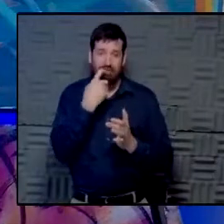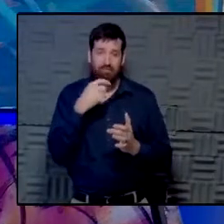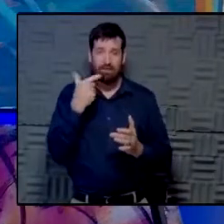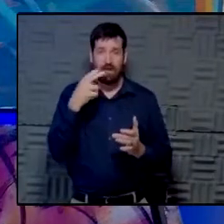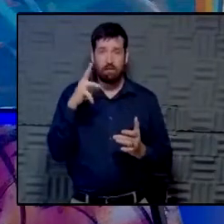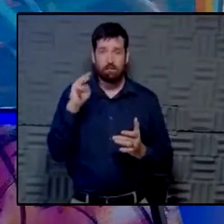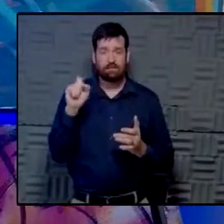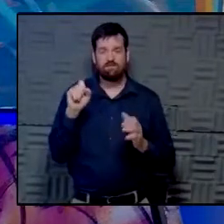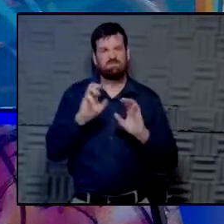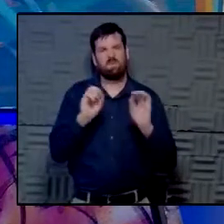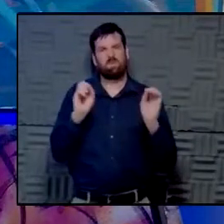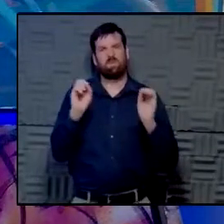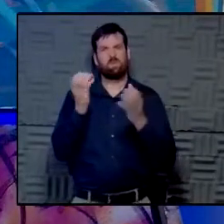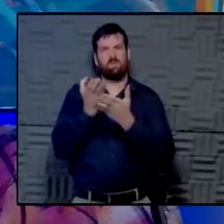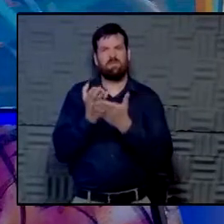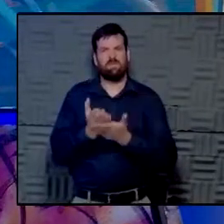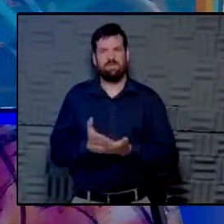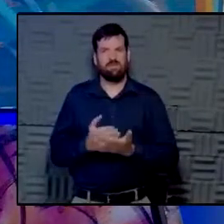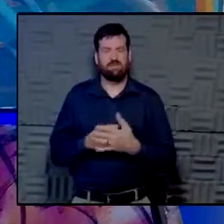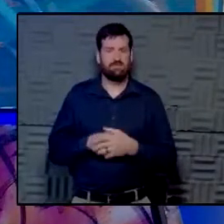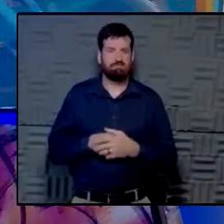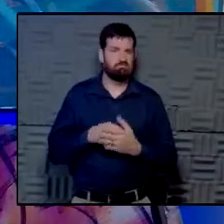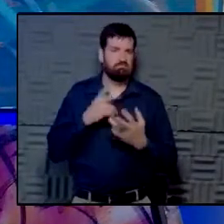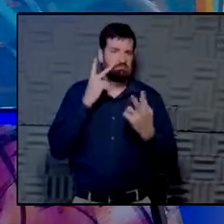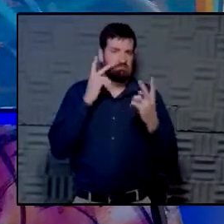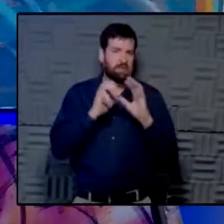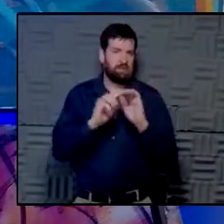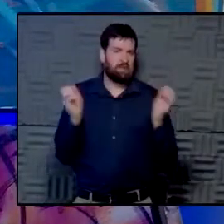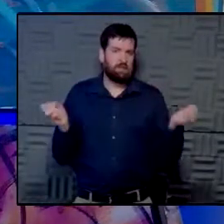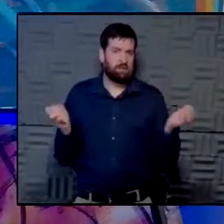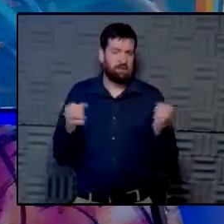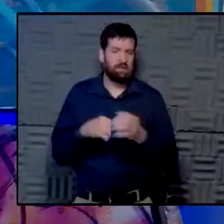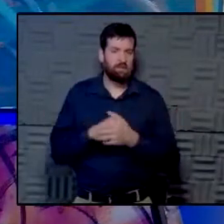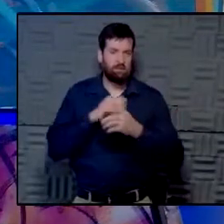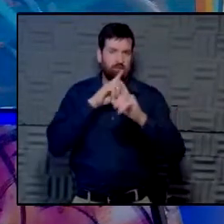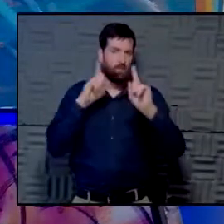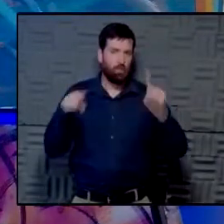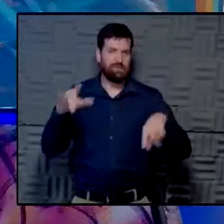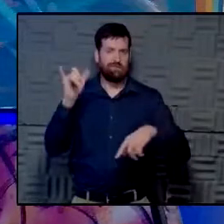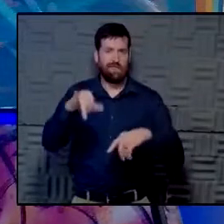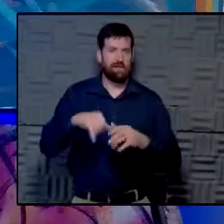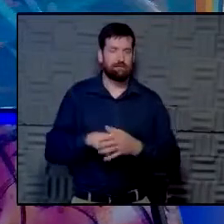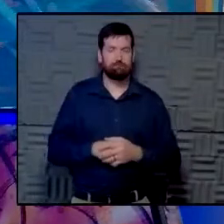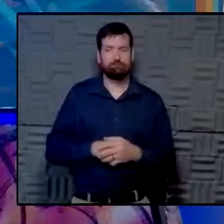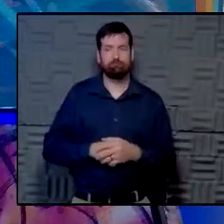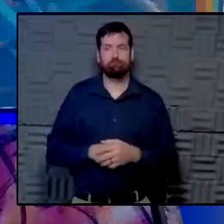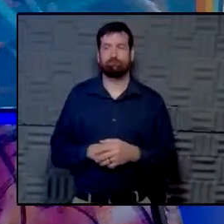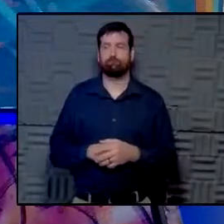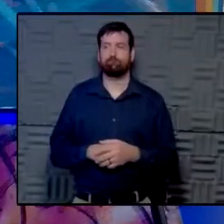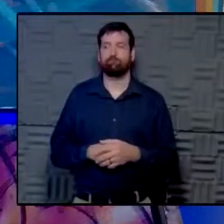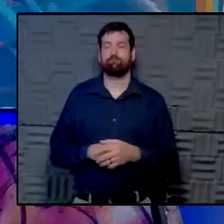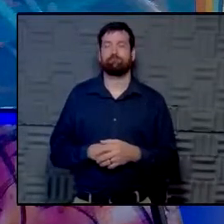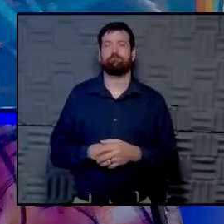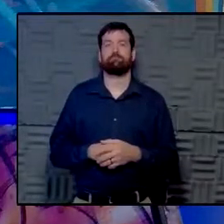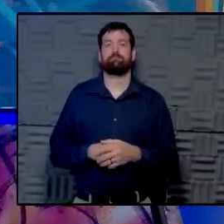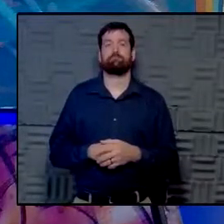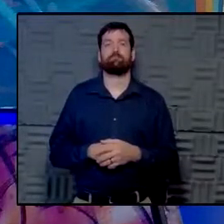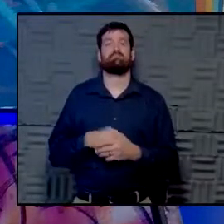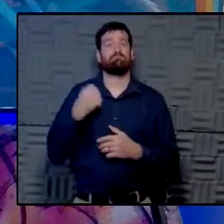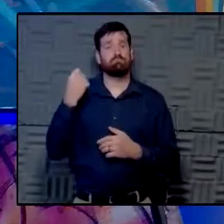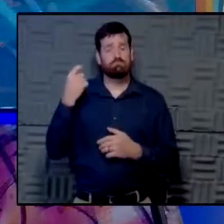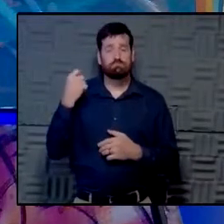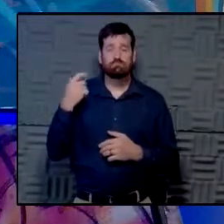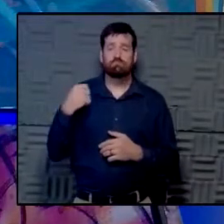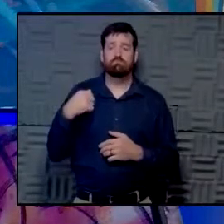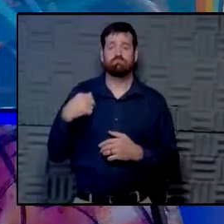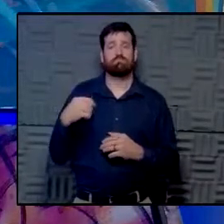I don't understand and see that we have any real reports or evidence of that. But I